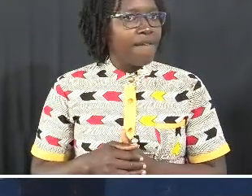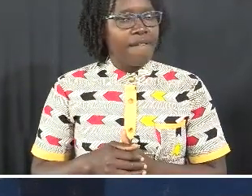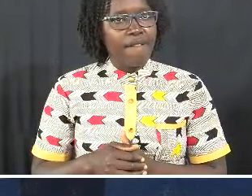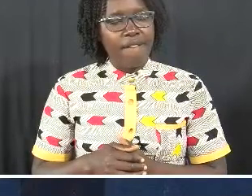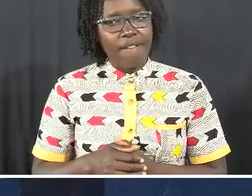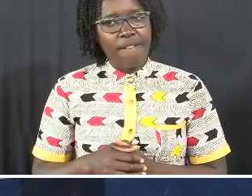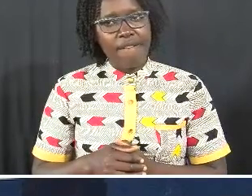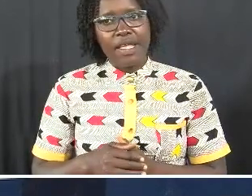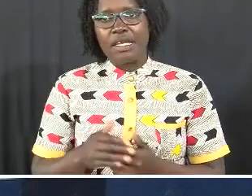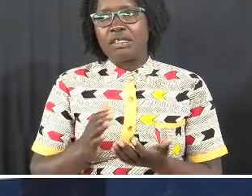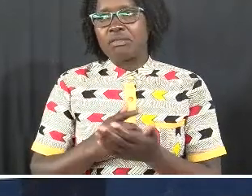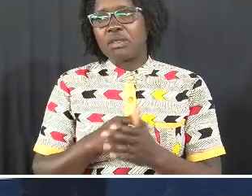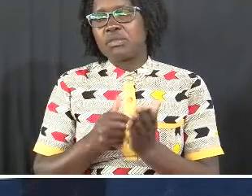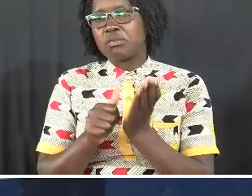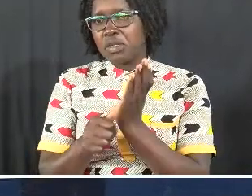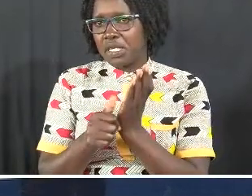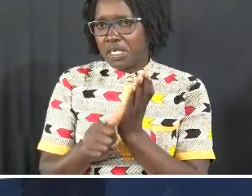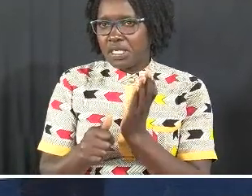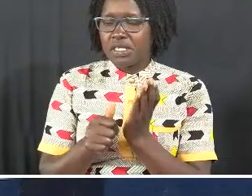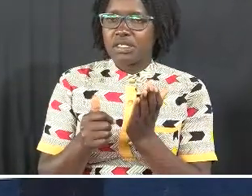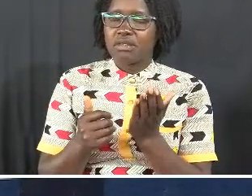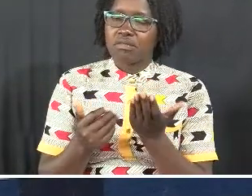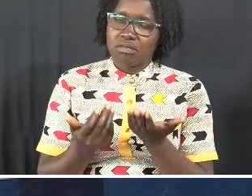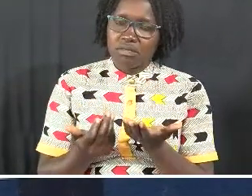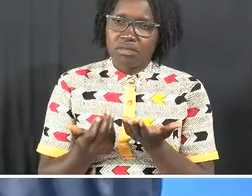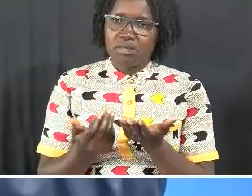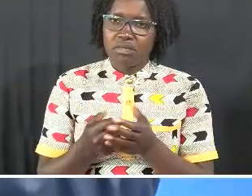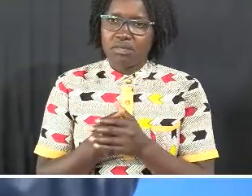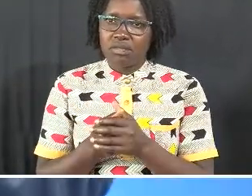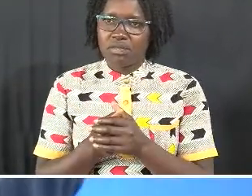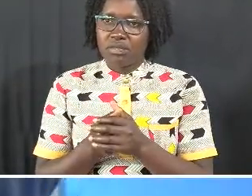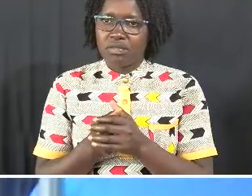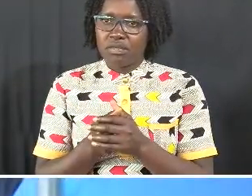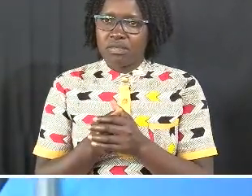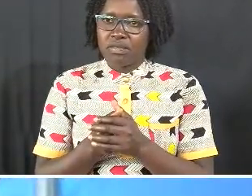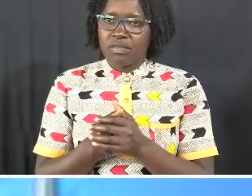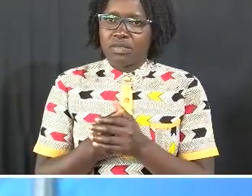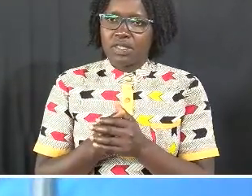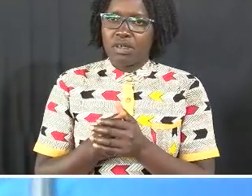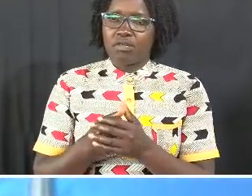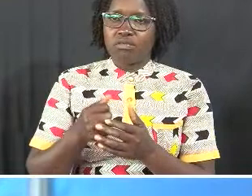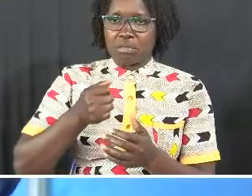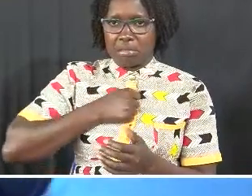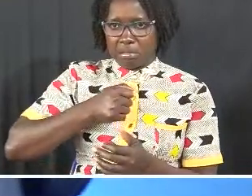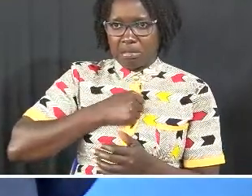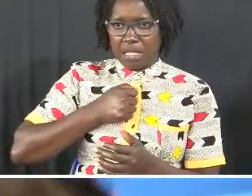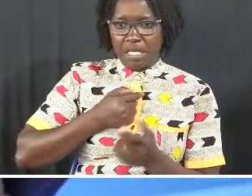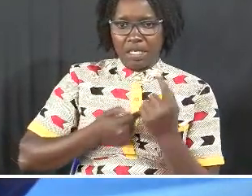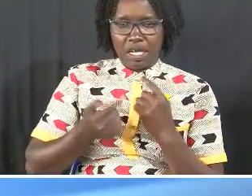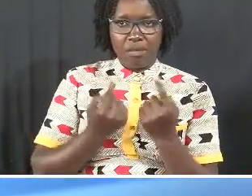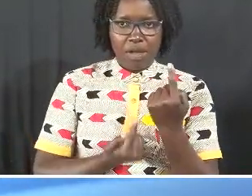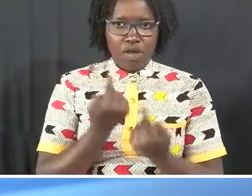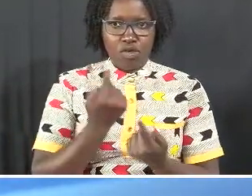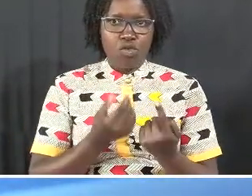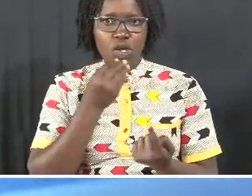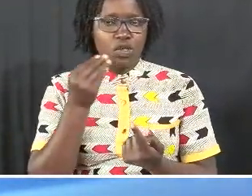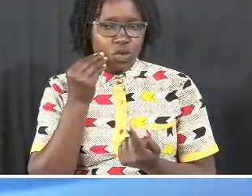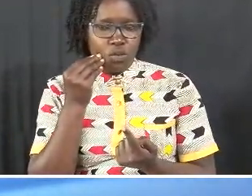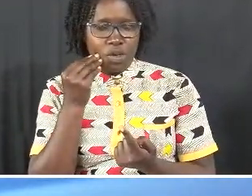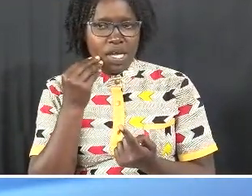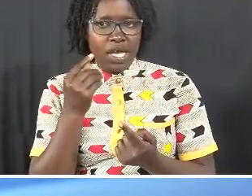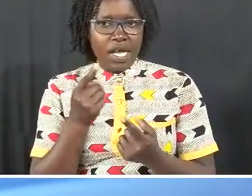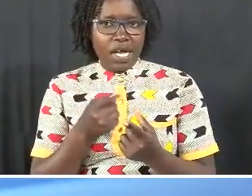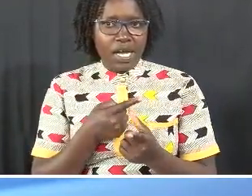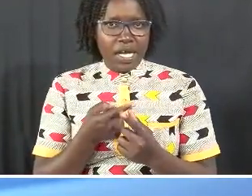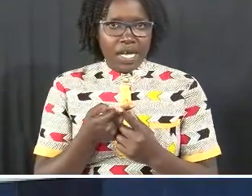sometimes maize, sometimes viazi, akuja apike nyumbani, and then